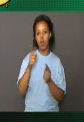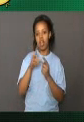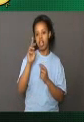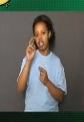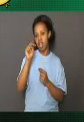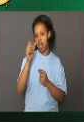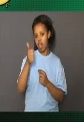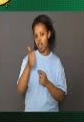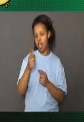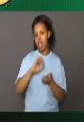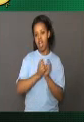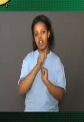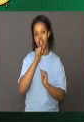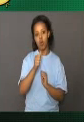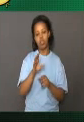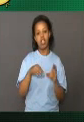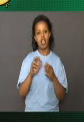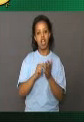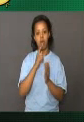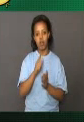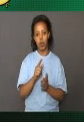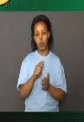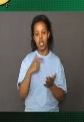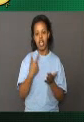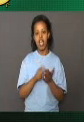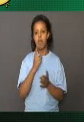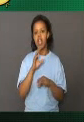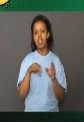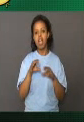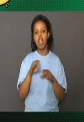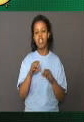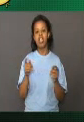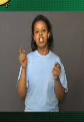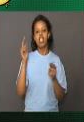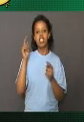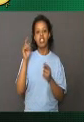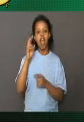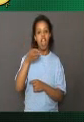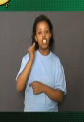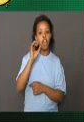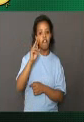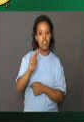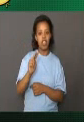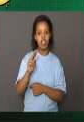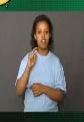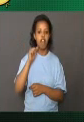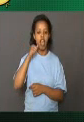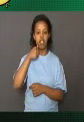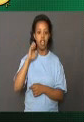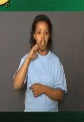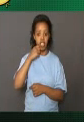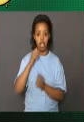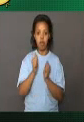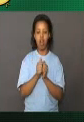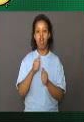These drugs work by attaching to the HIV's enzyme, preventing it from